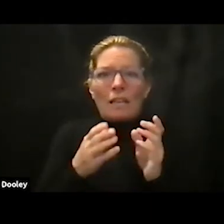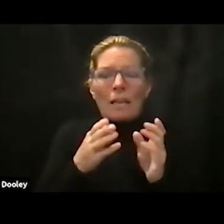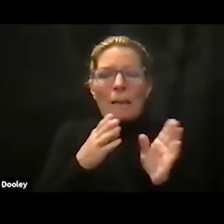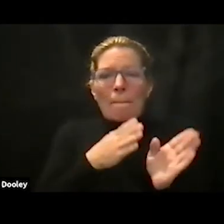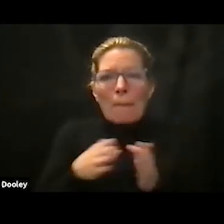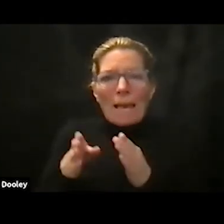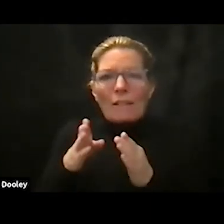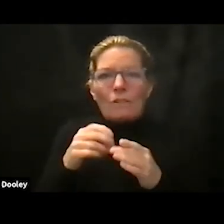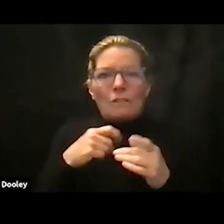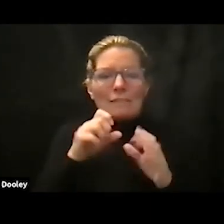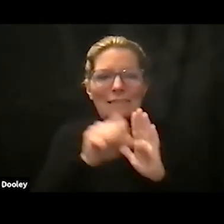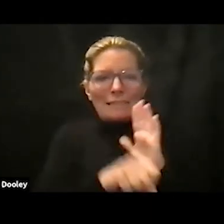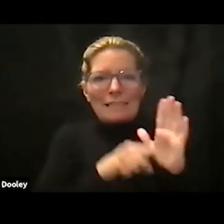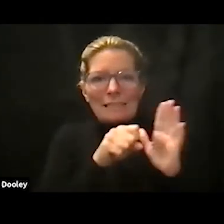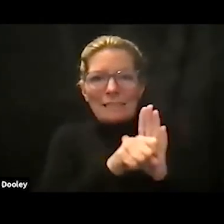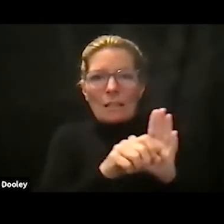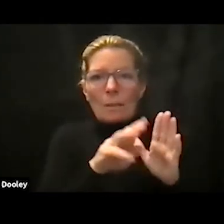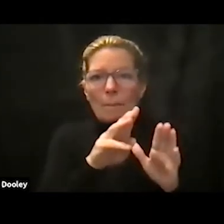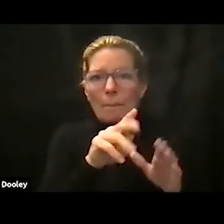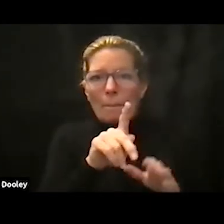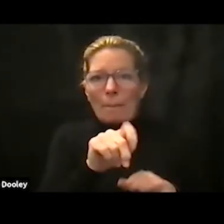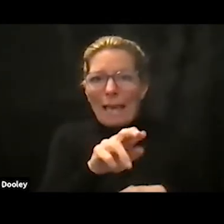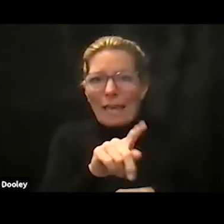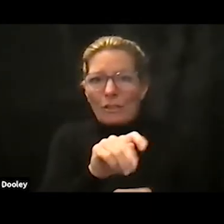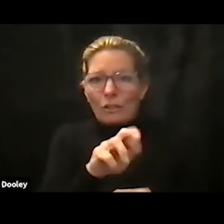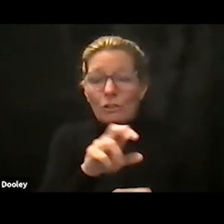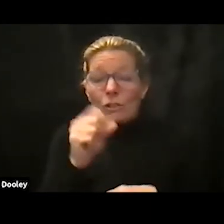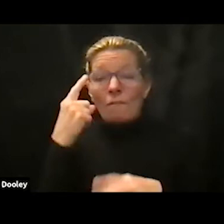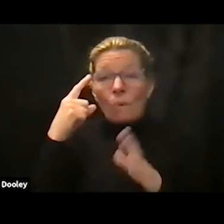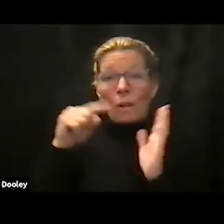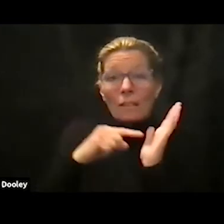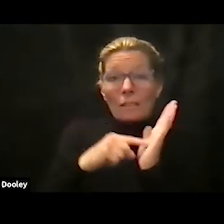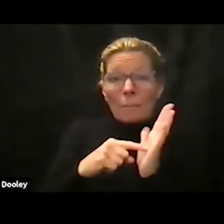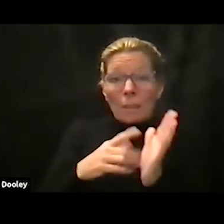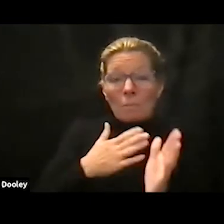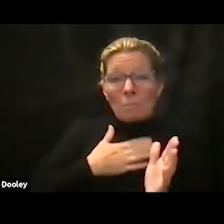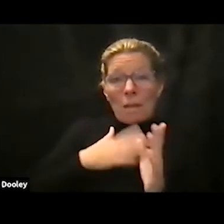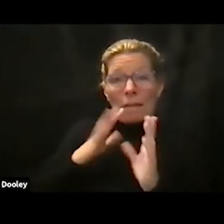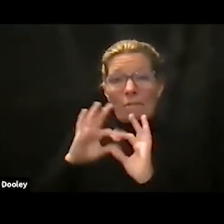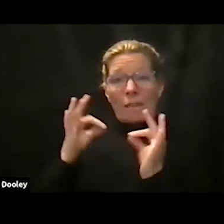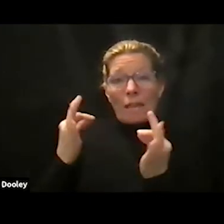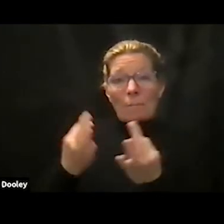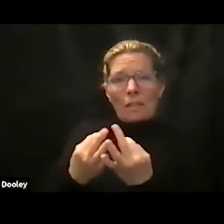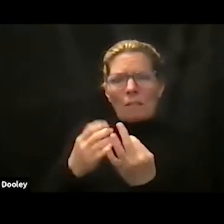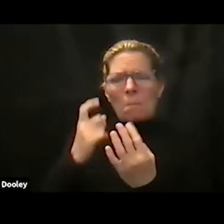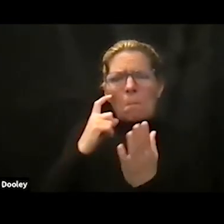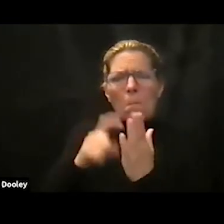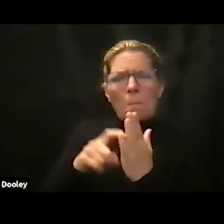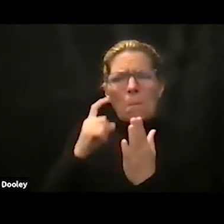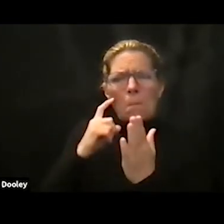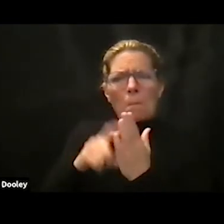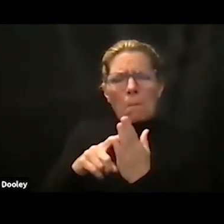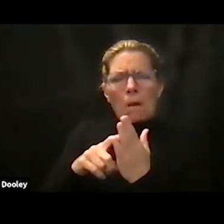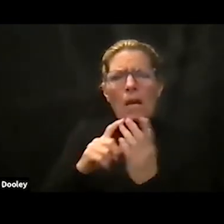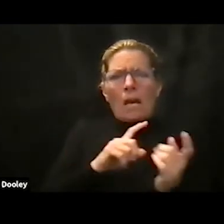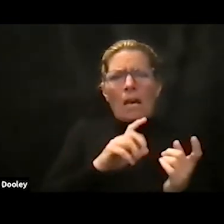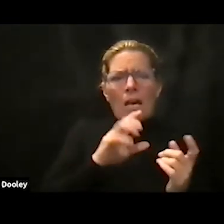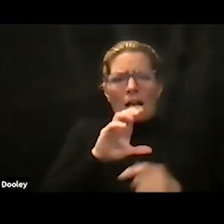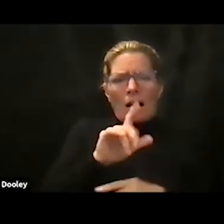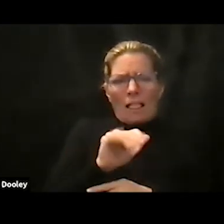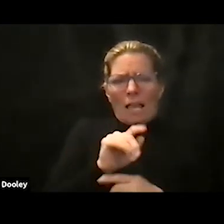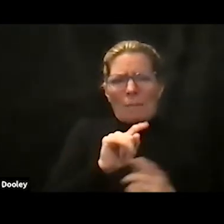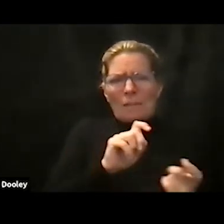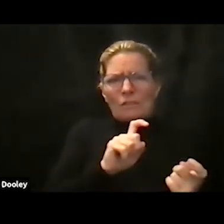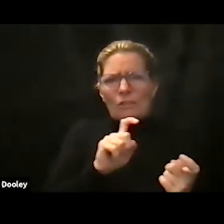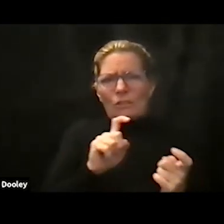and changing seasonal patterns. And, you know, just for example, like my family, we're noticing this change